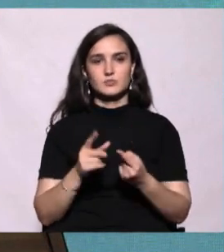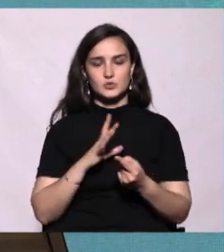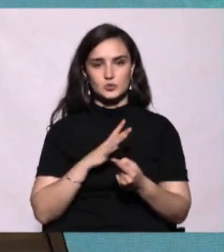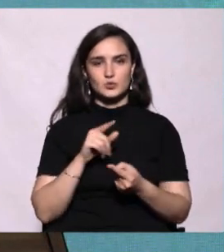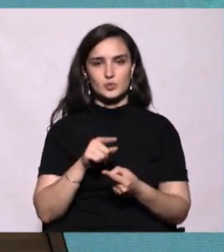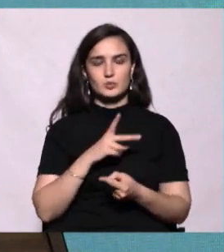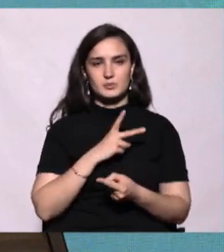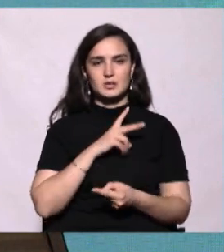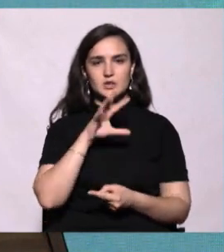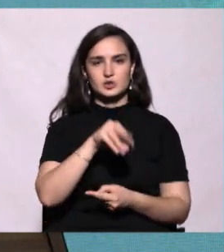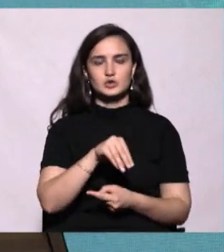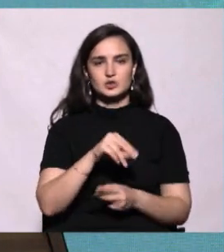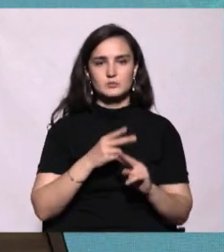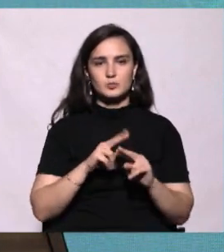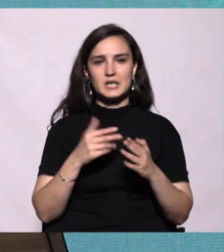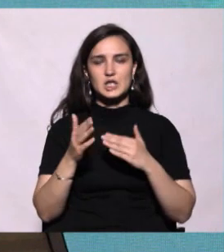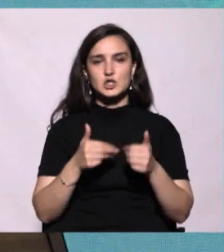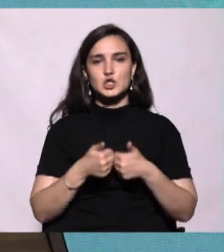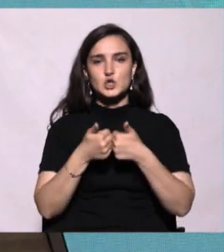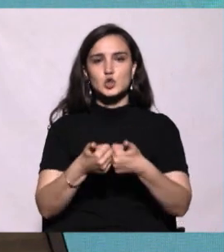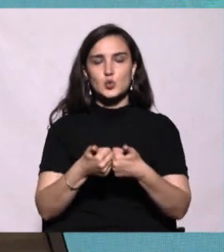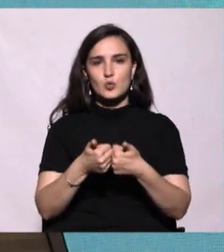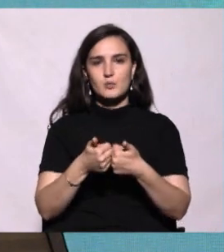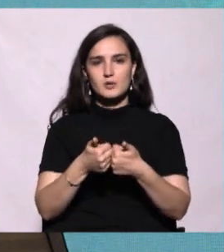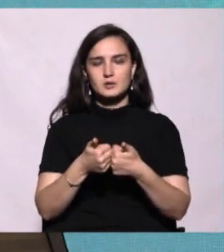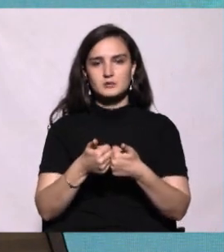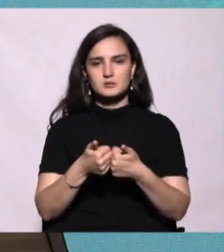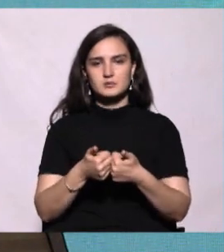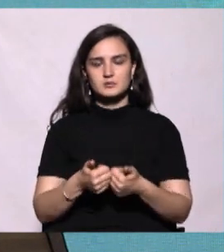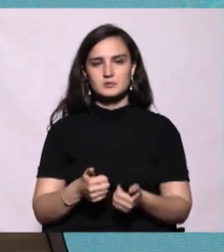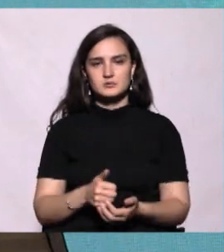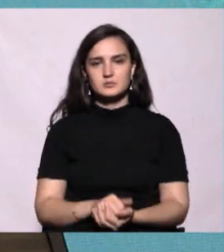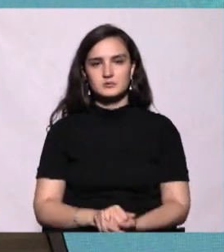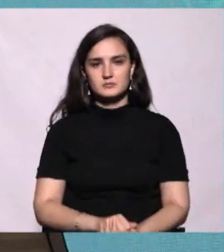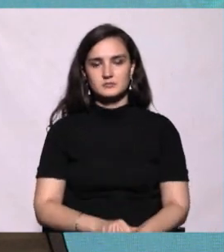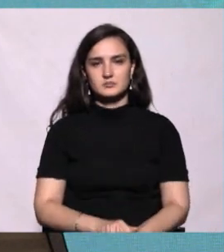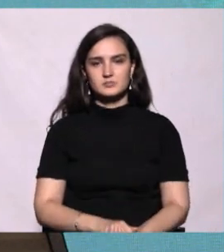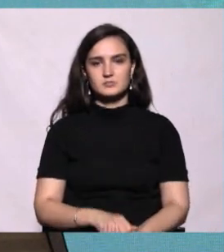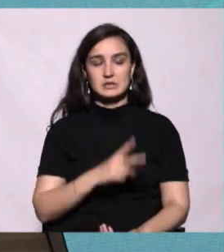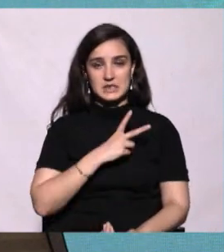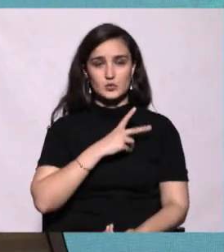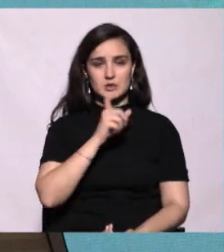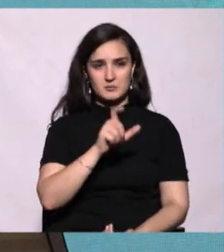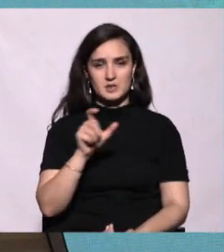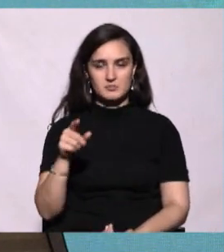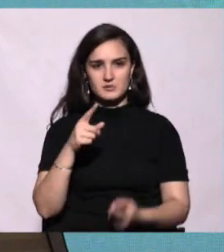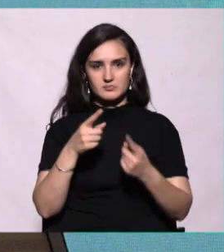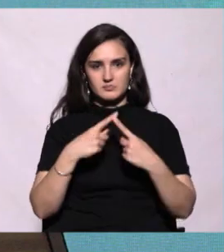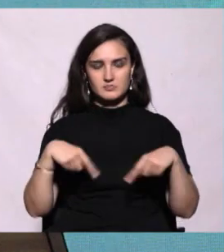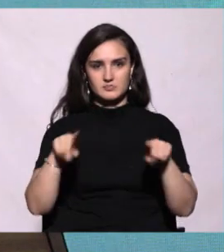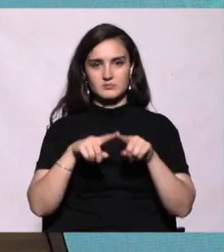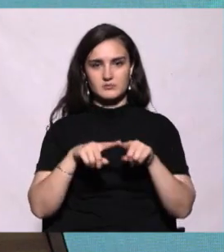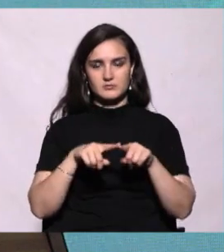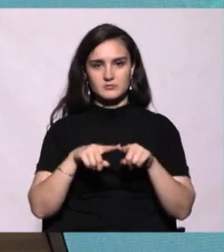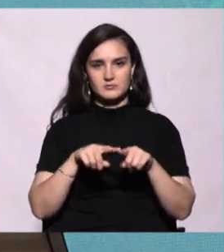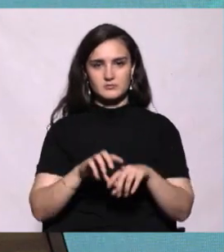Britain to promote Arthurian ideals of chivalry amongst like ordinary British people. And they had this